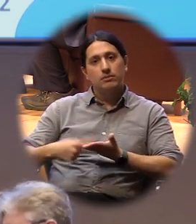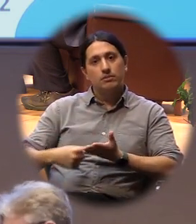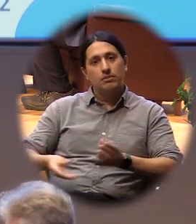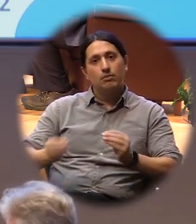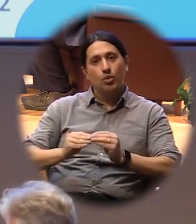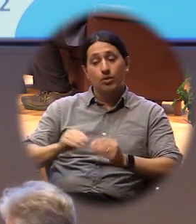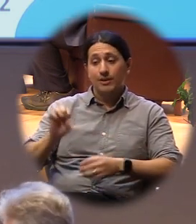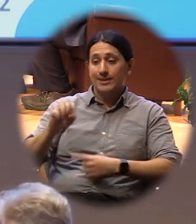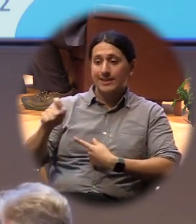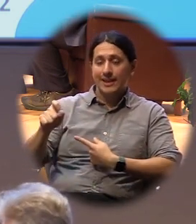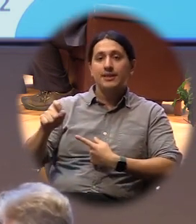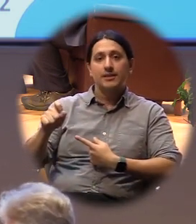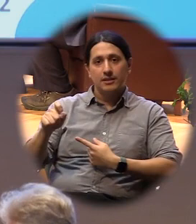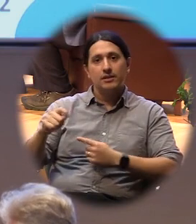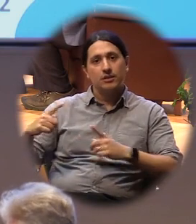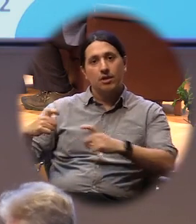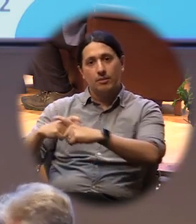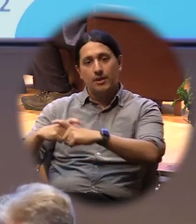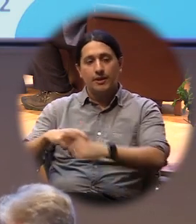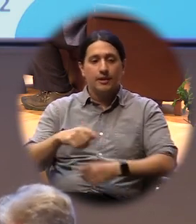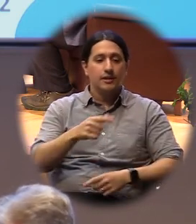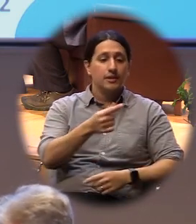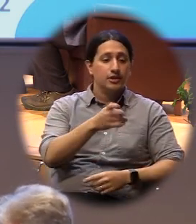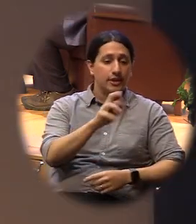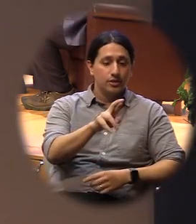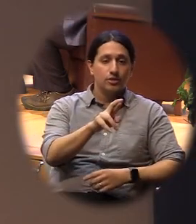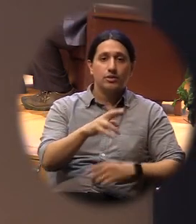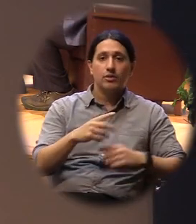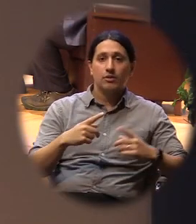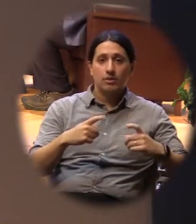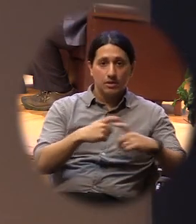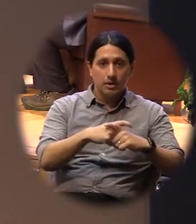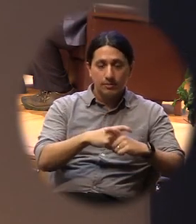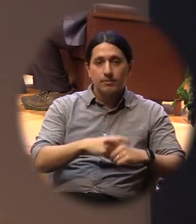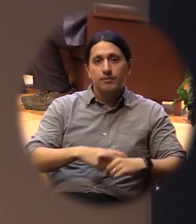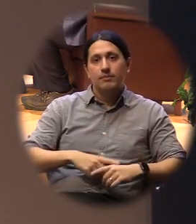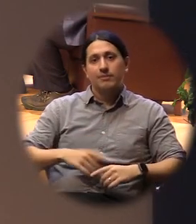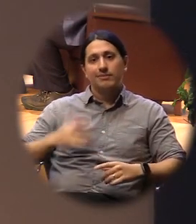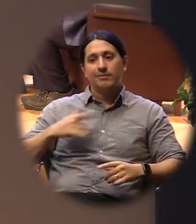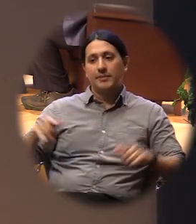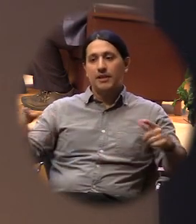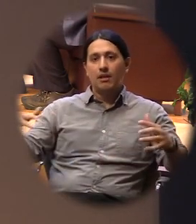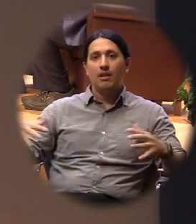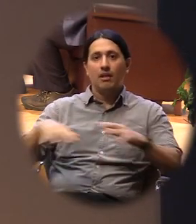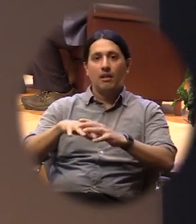and also gender is complicated and as as Ann said often intermingled